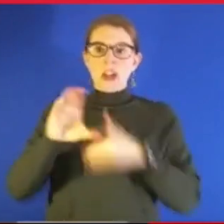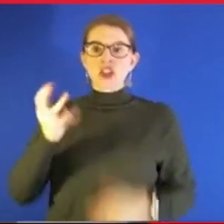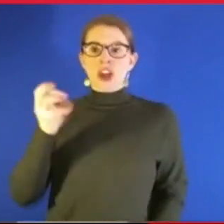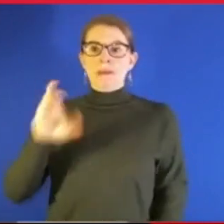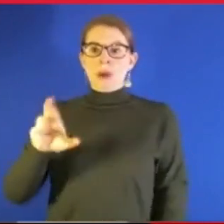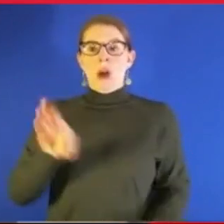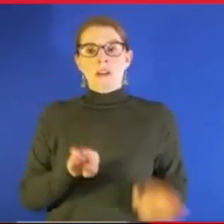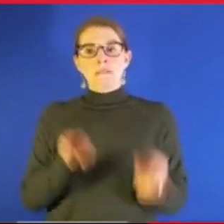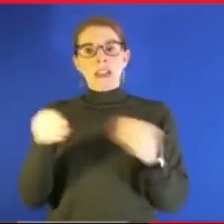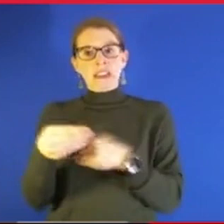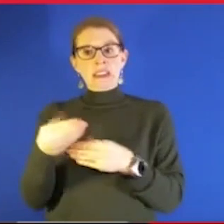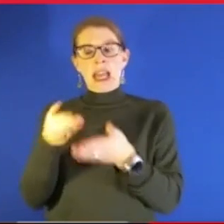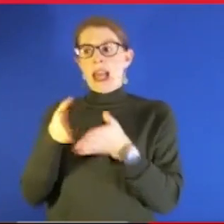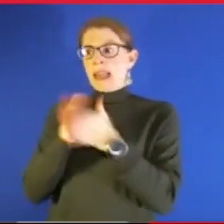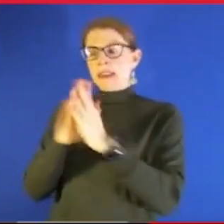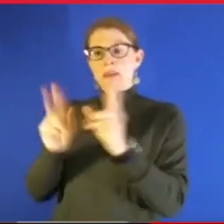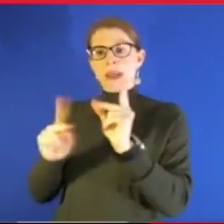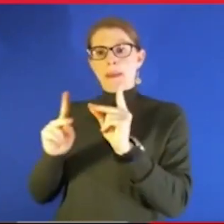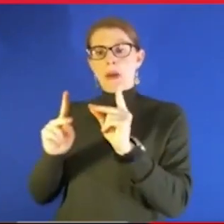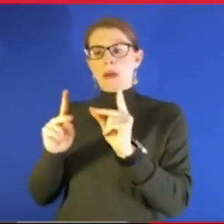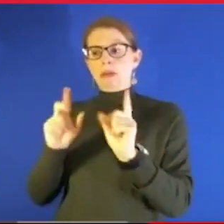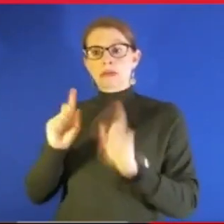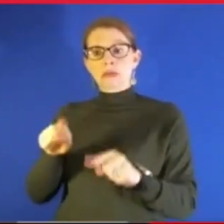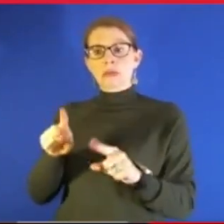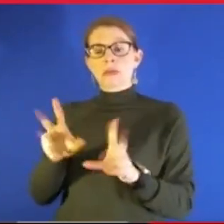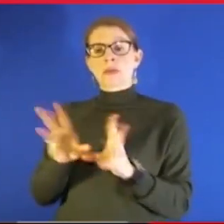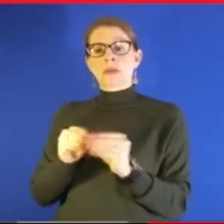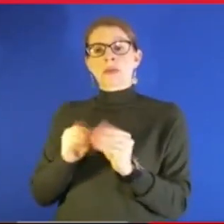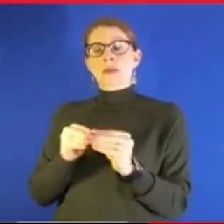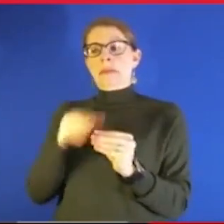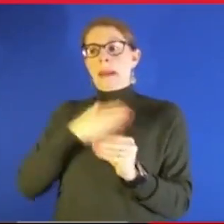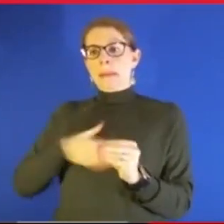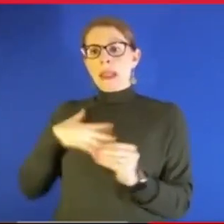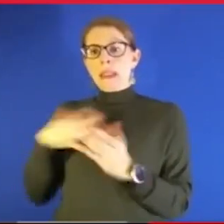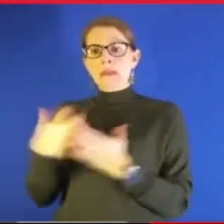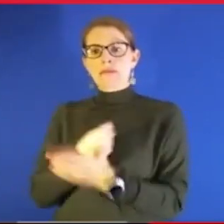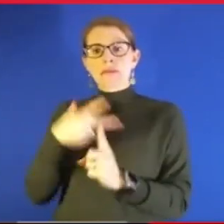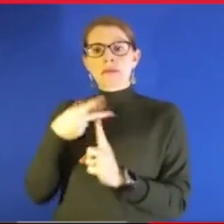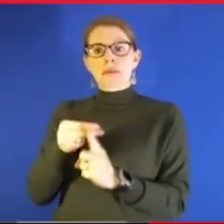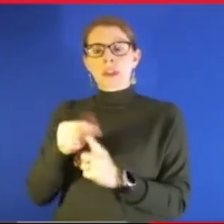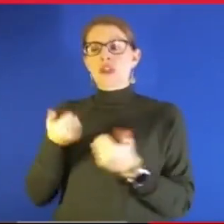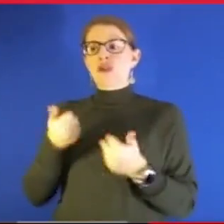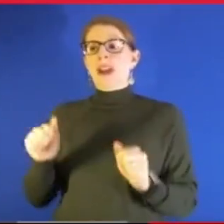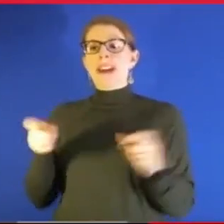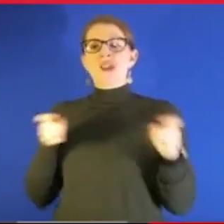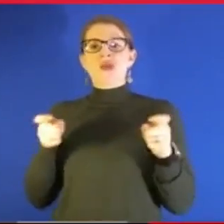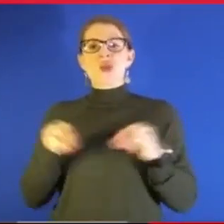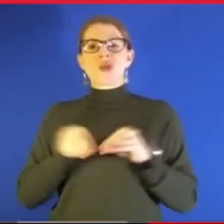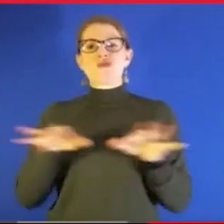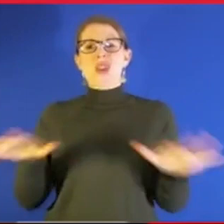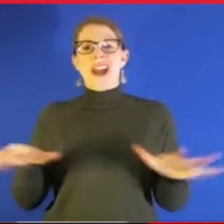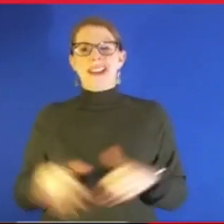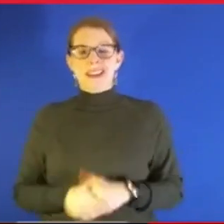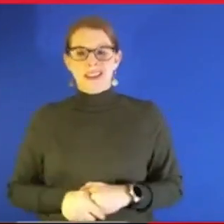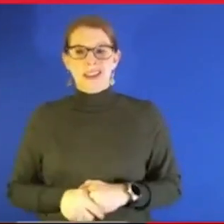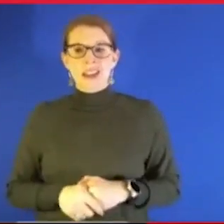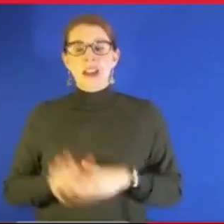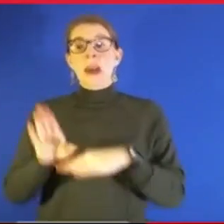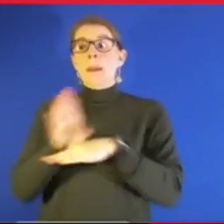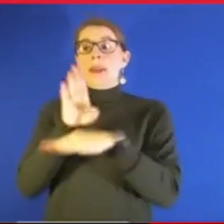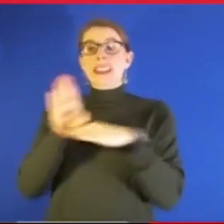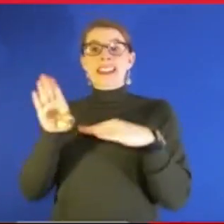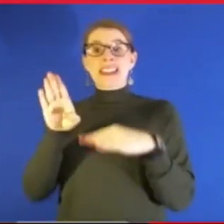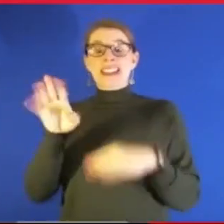We're asking those that are coming to meetings to be vaccinated to try to control the spread. And I think you're seeing businesses across